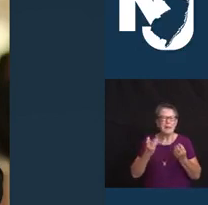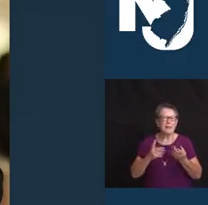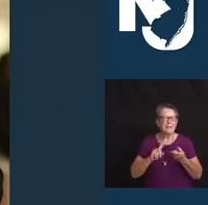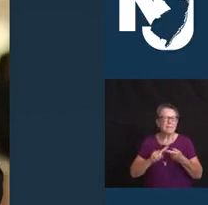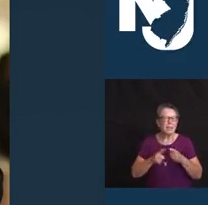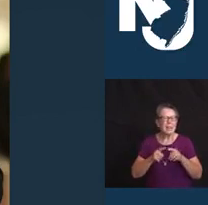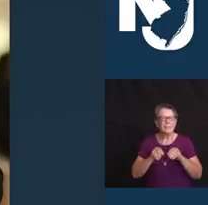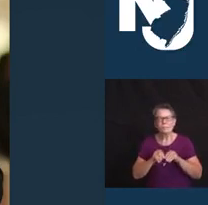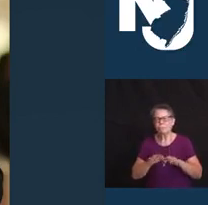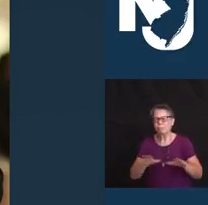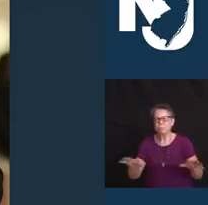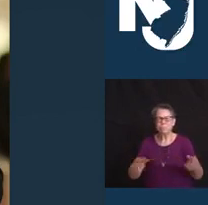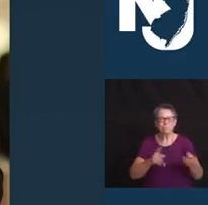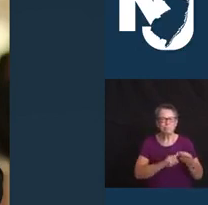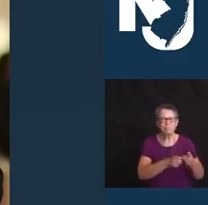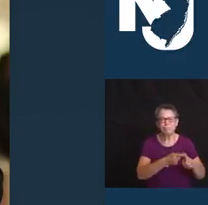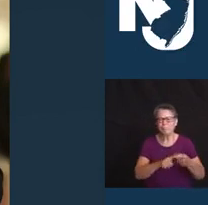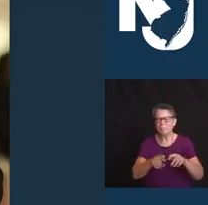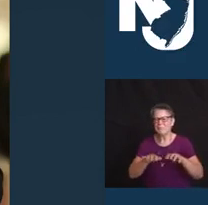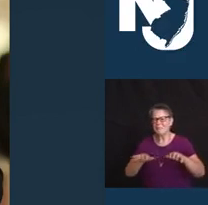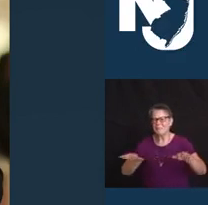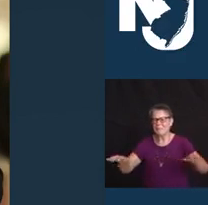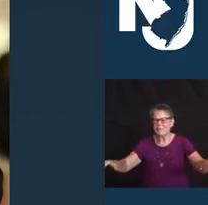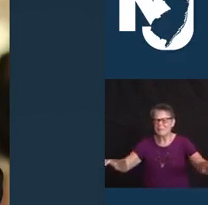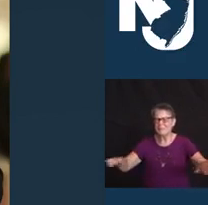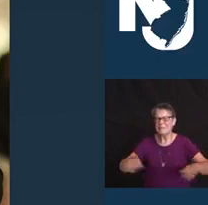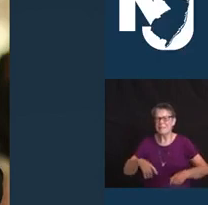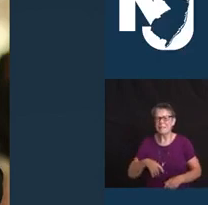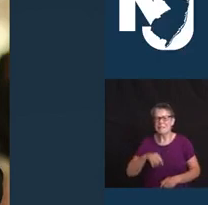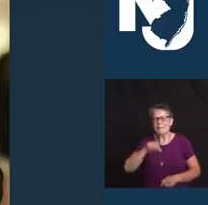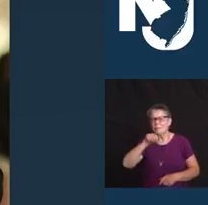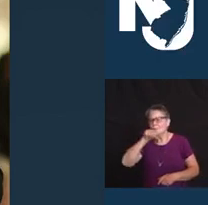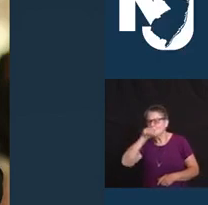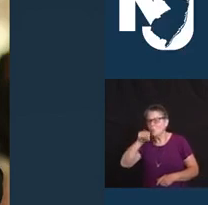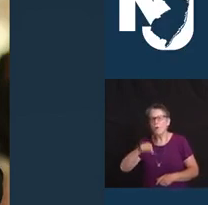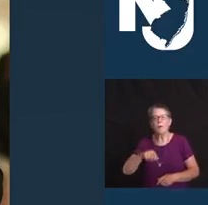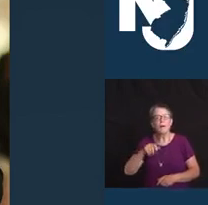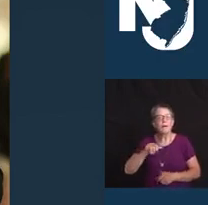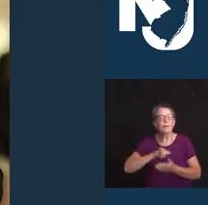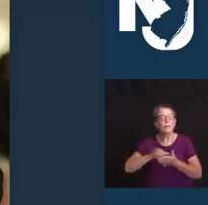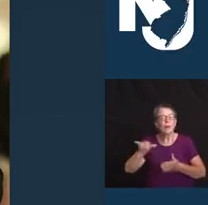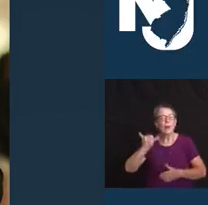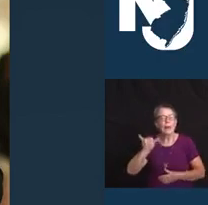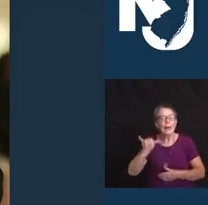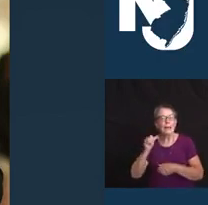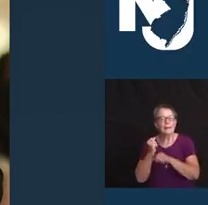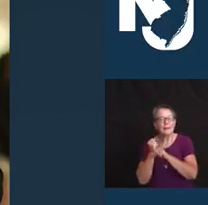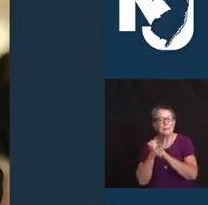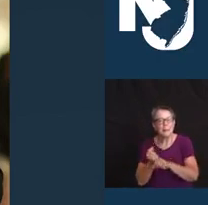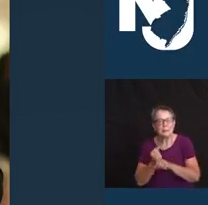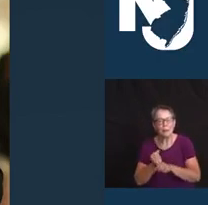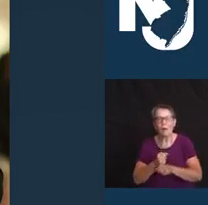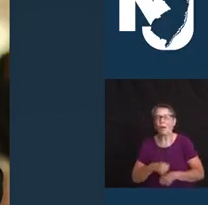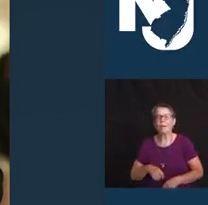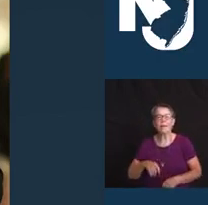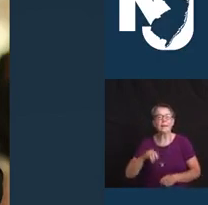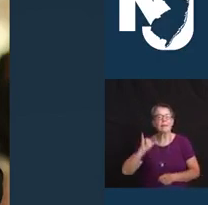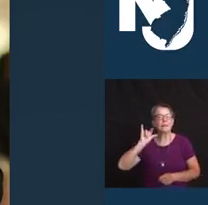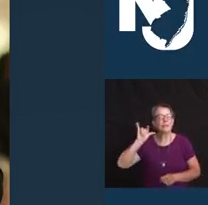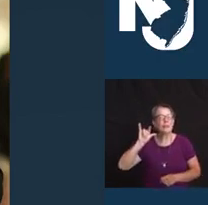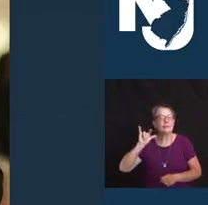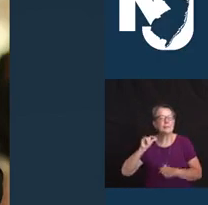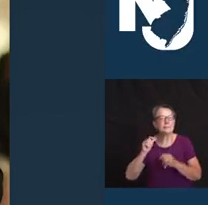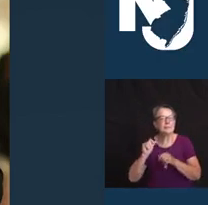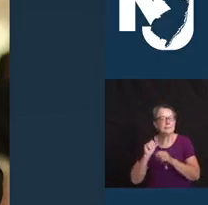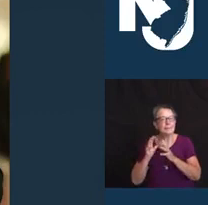He was a lifelong Yankees, Jets, and Knicks fan, had a good run here with the Yankees of late, a country music lover, and